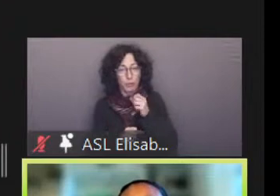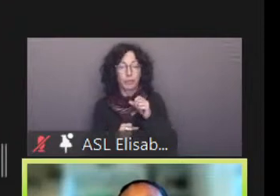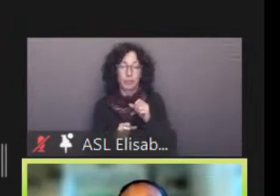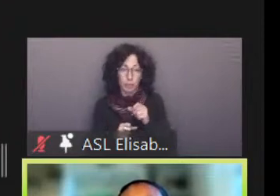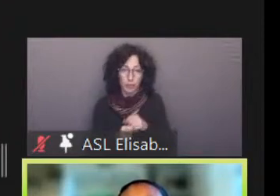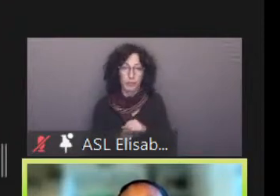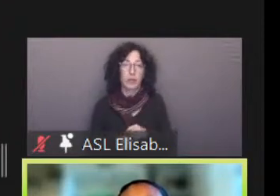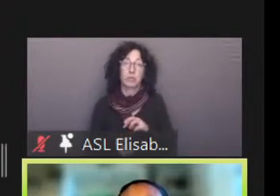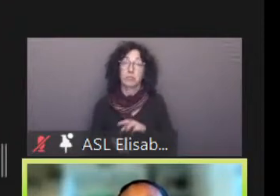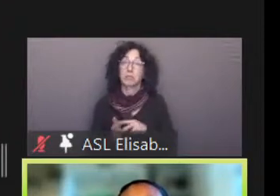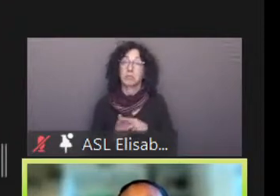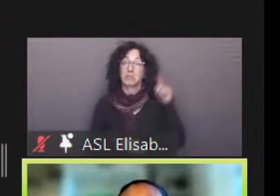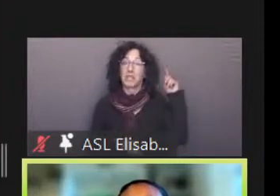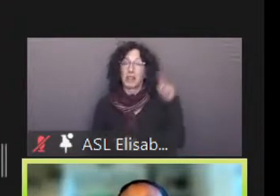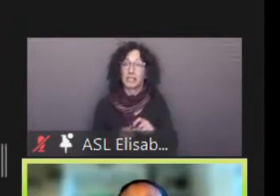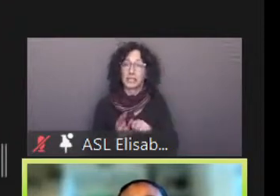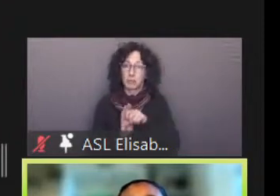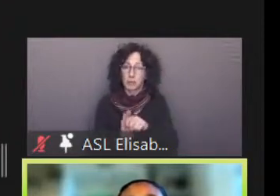hospitalization or death.